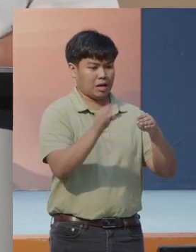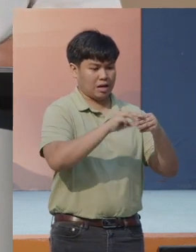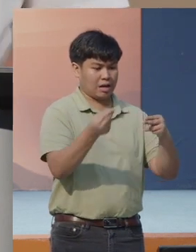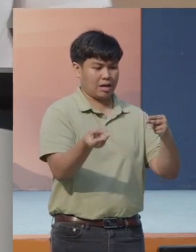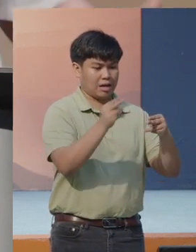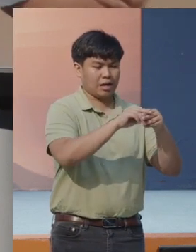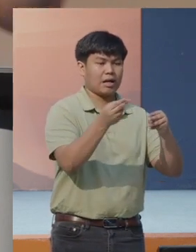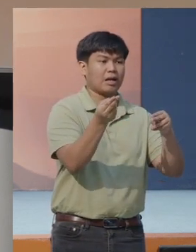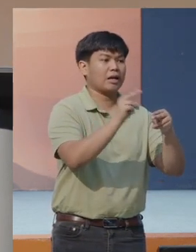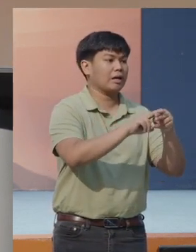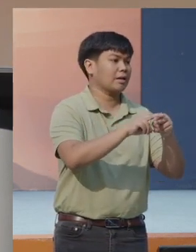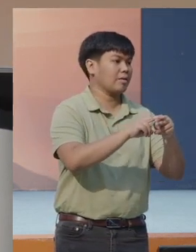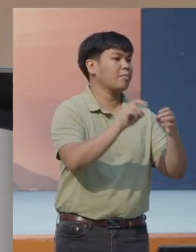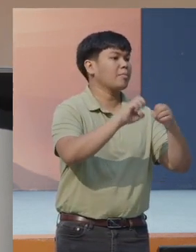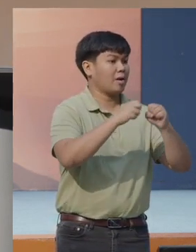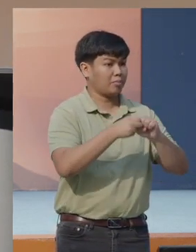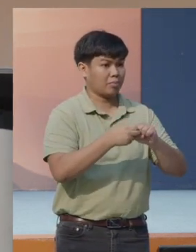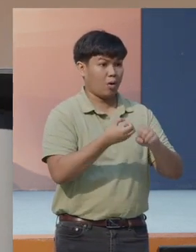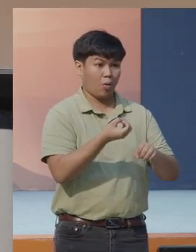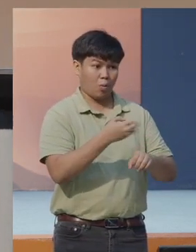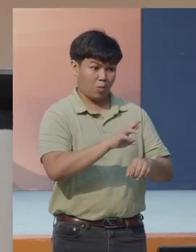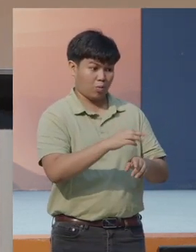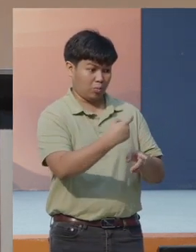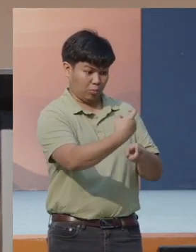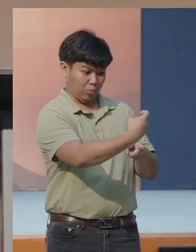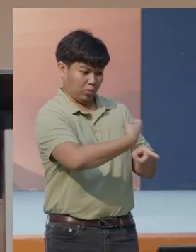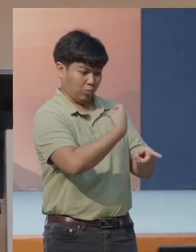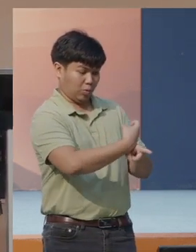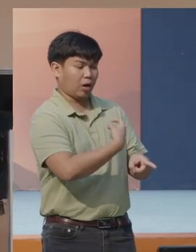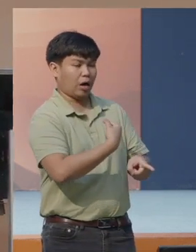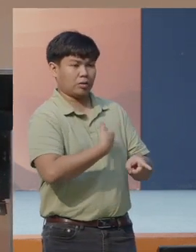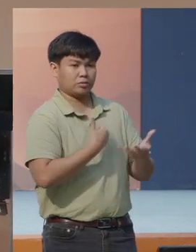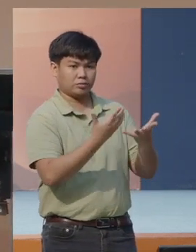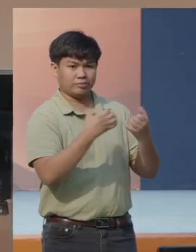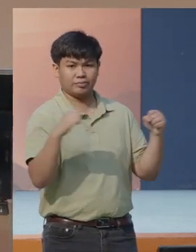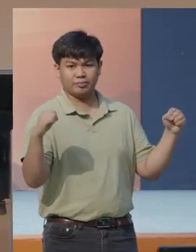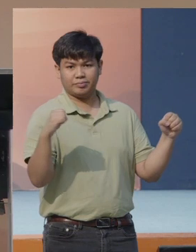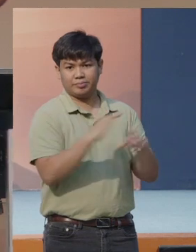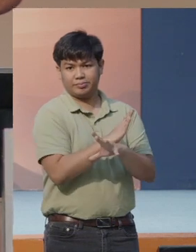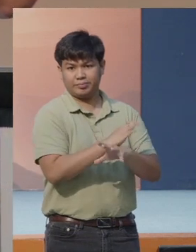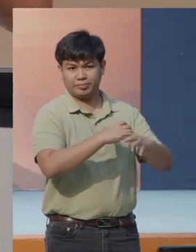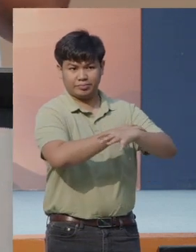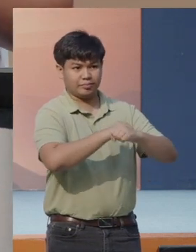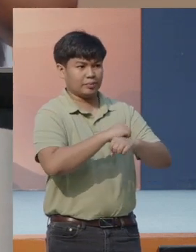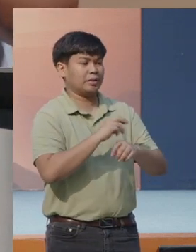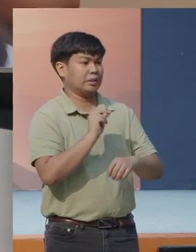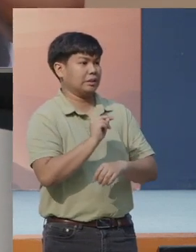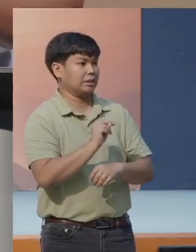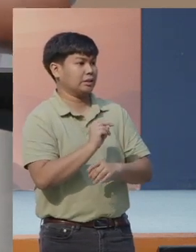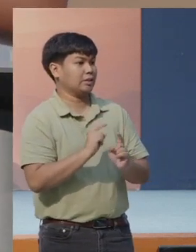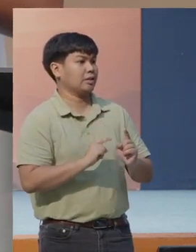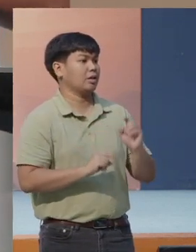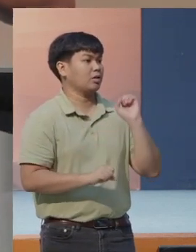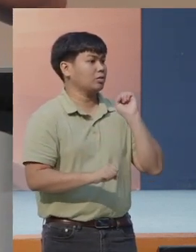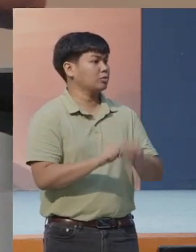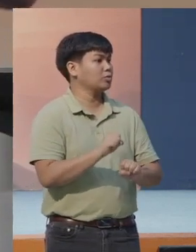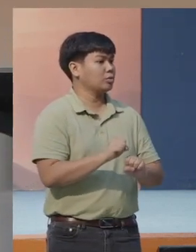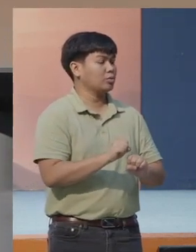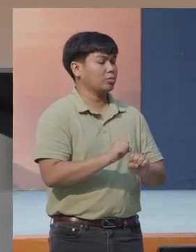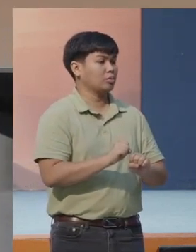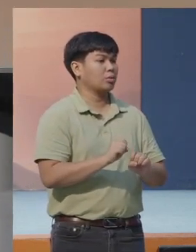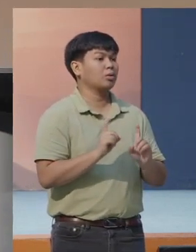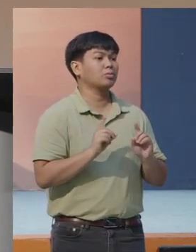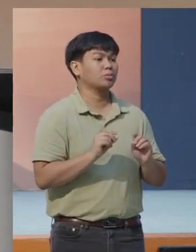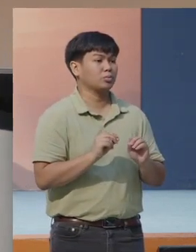tayo. So gaganti tayo. Minsan ganun tayo. Pero sinasabi nga ng psalmist dito